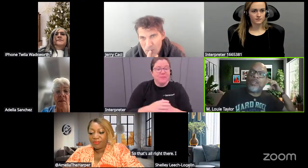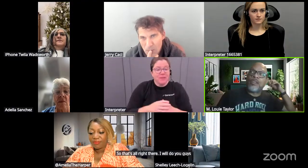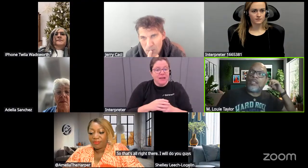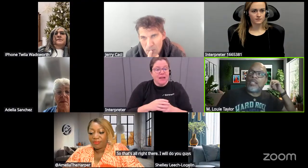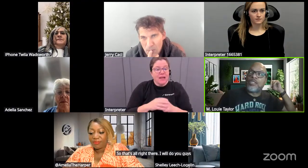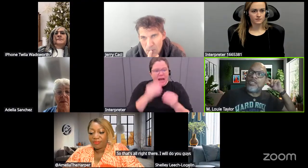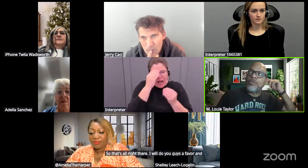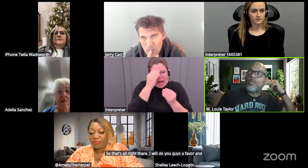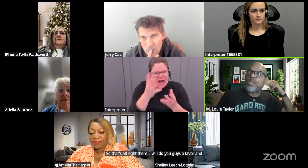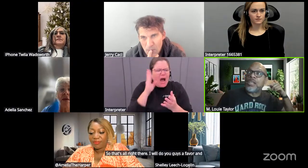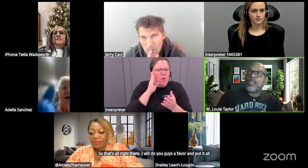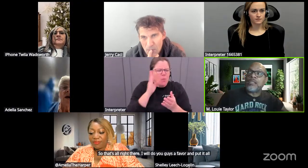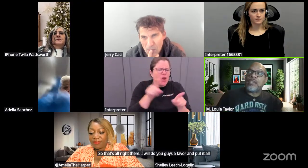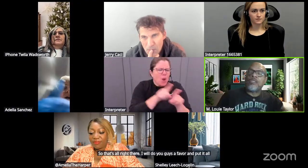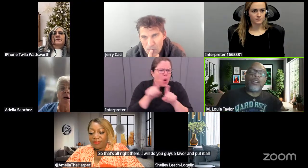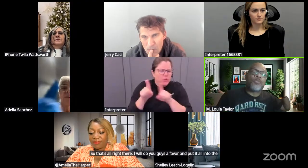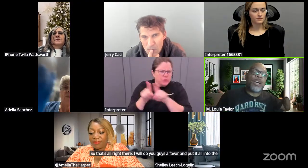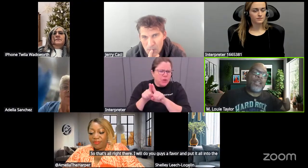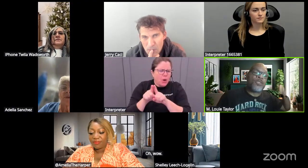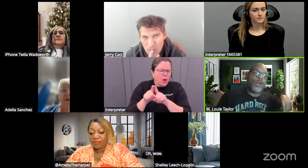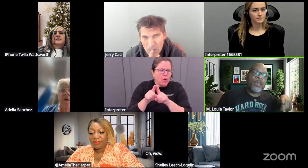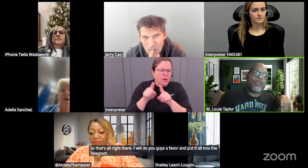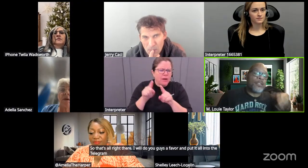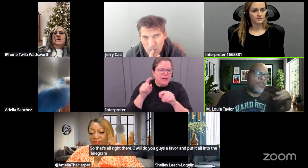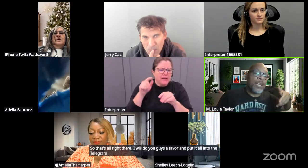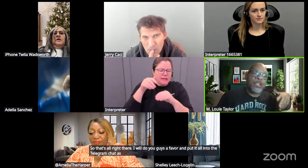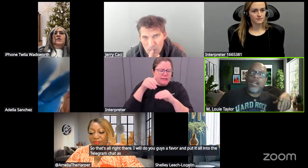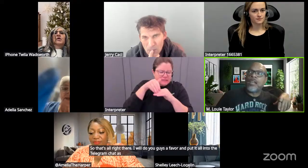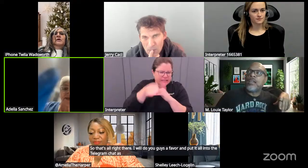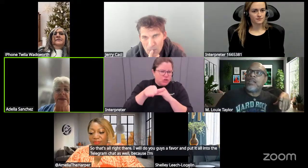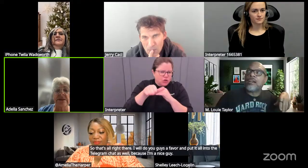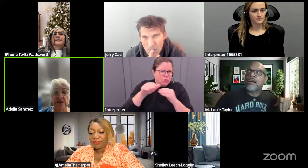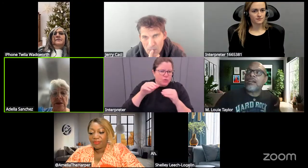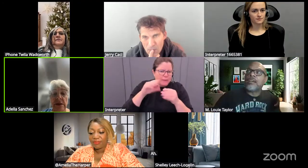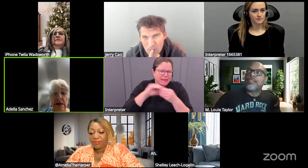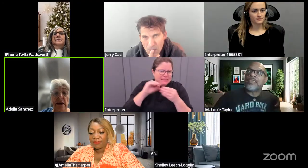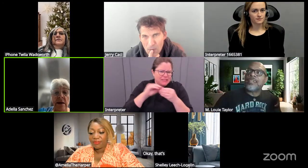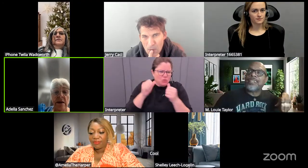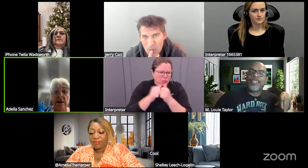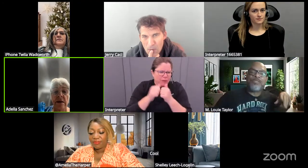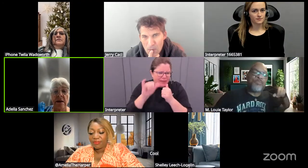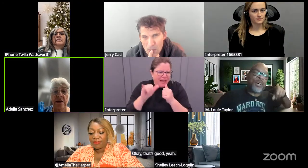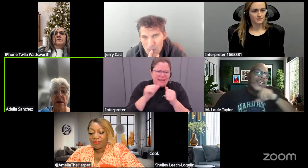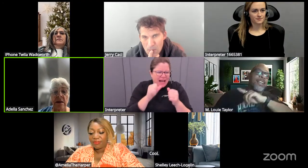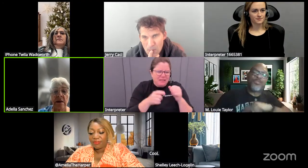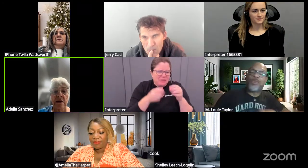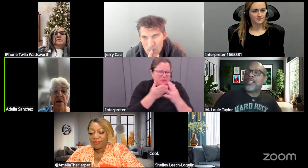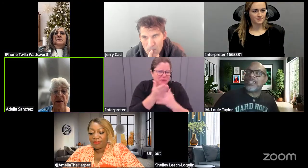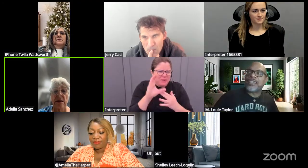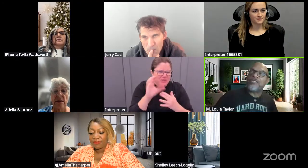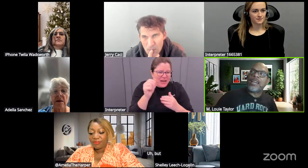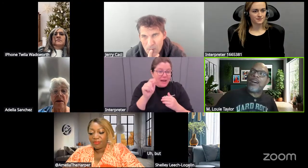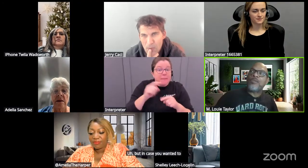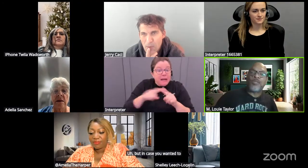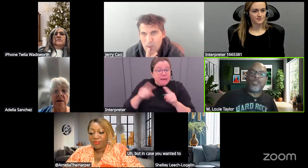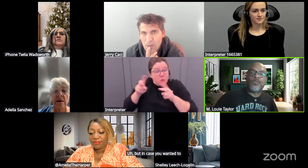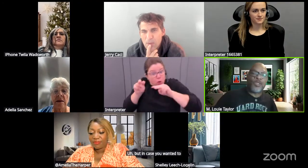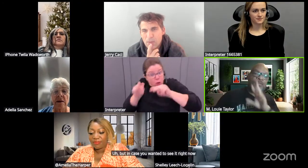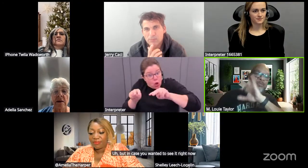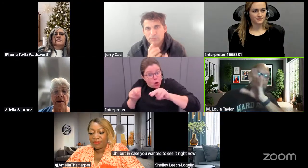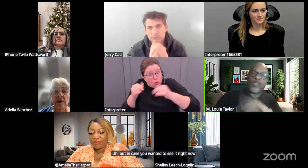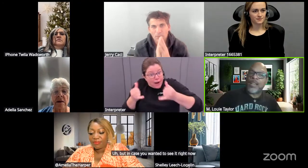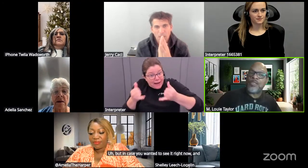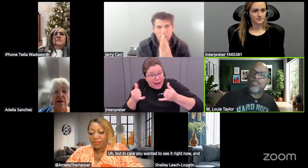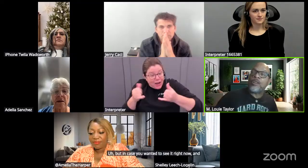and put it all into the Telegram Oh, chat as well because I'm a nice guy. okay. Cool. That's good. Yeah. But in case you wanted to see it right now and